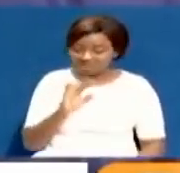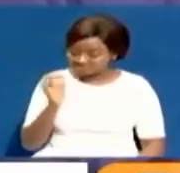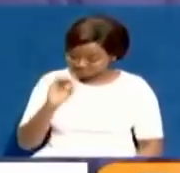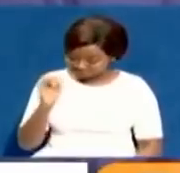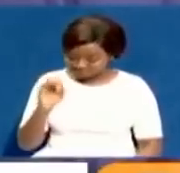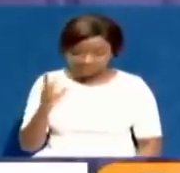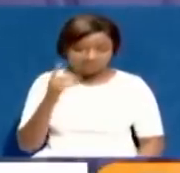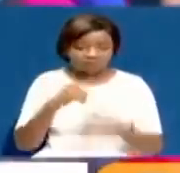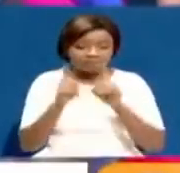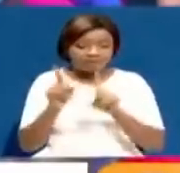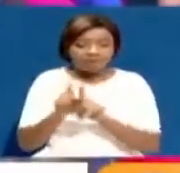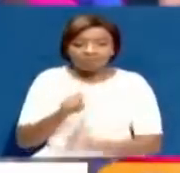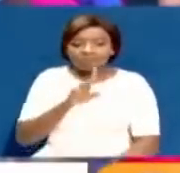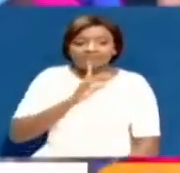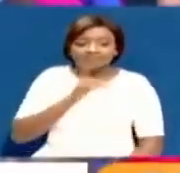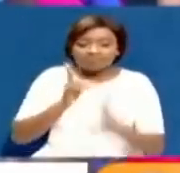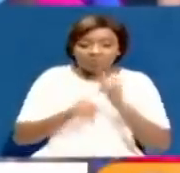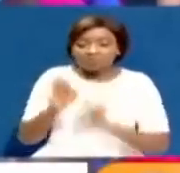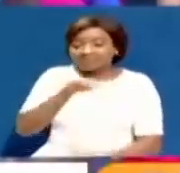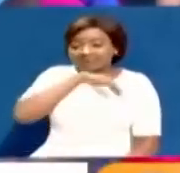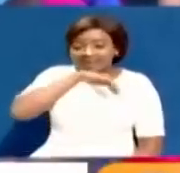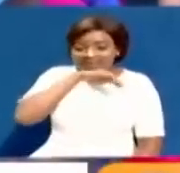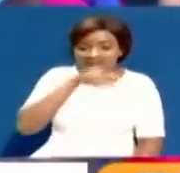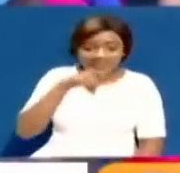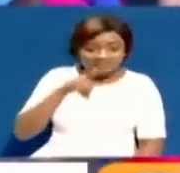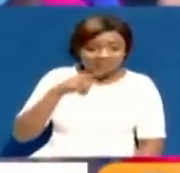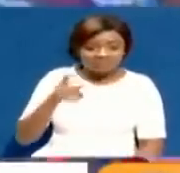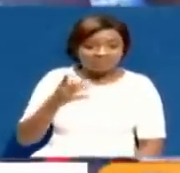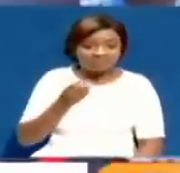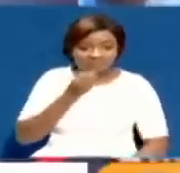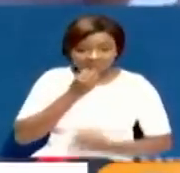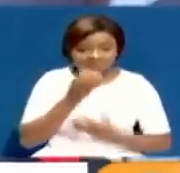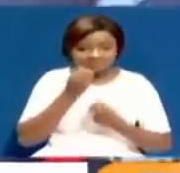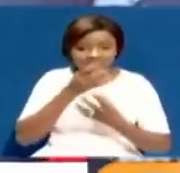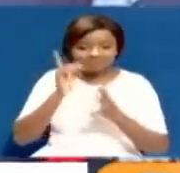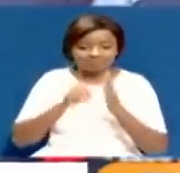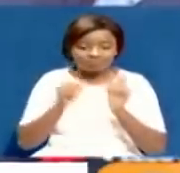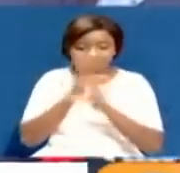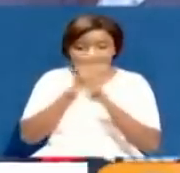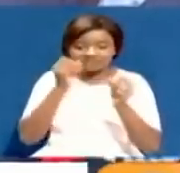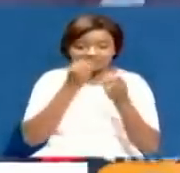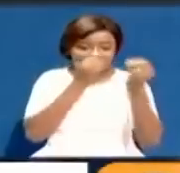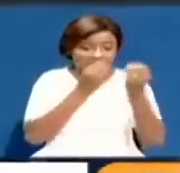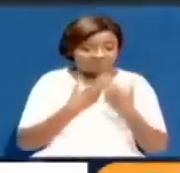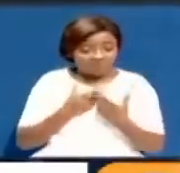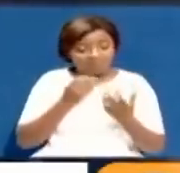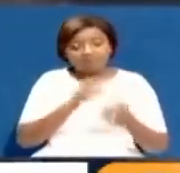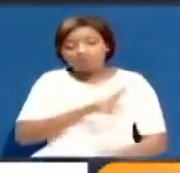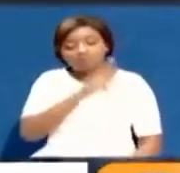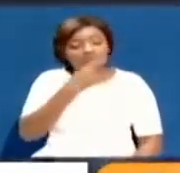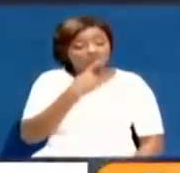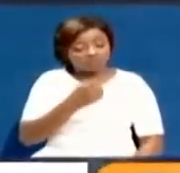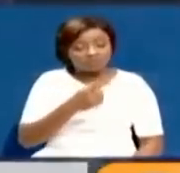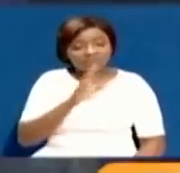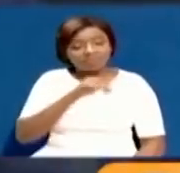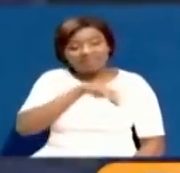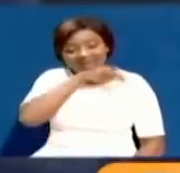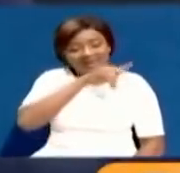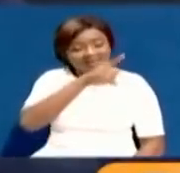The deputy president accusing ODM leader Raila Odinga of what the president accused him. Mimi nataka ni mwambie bwana kitendawili.